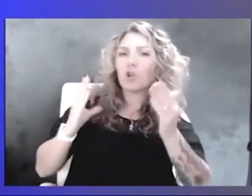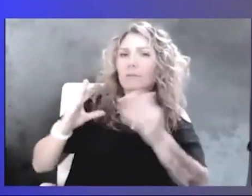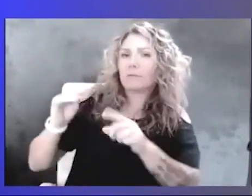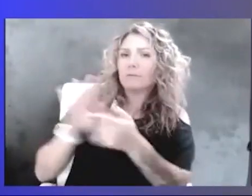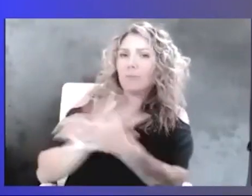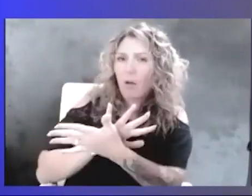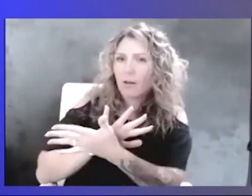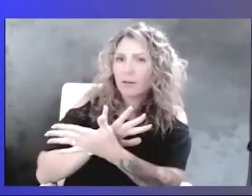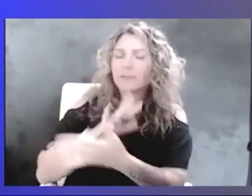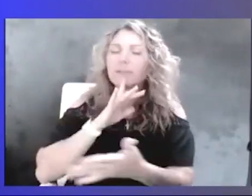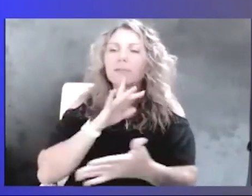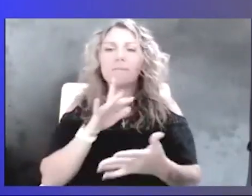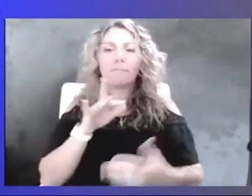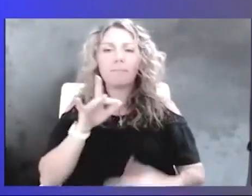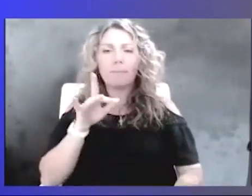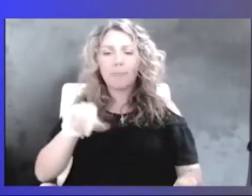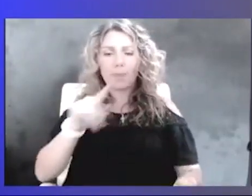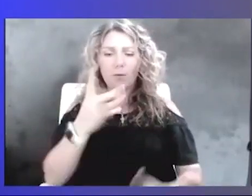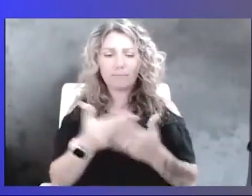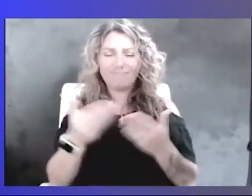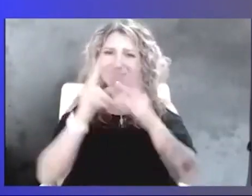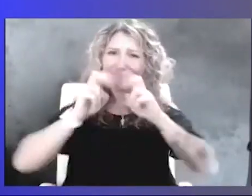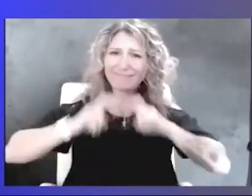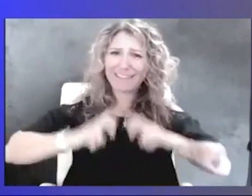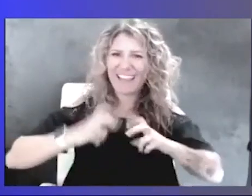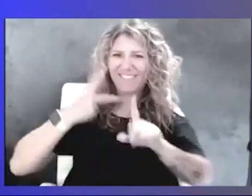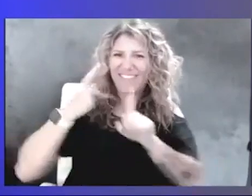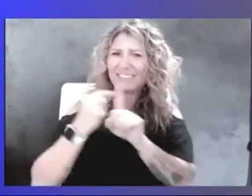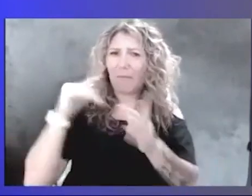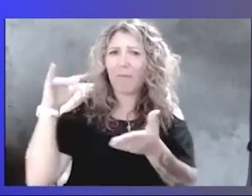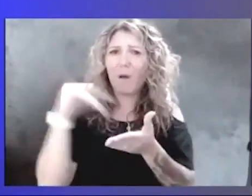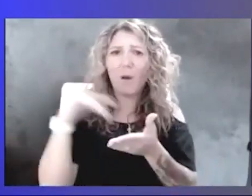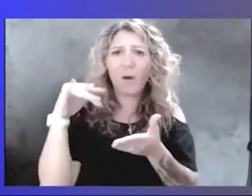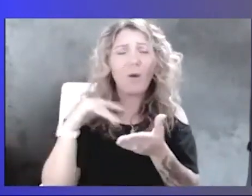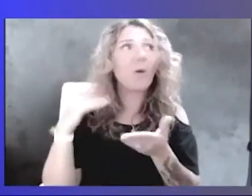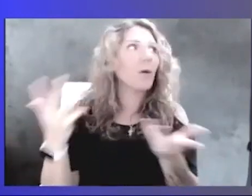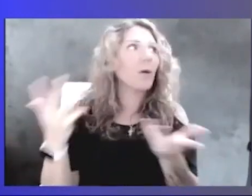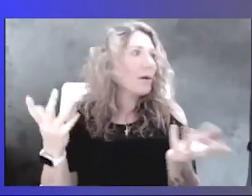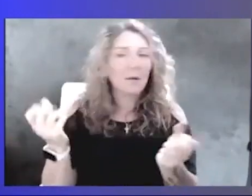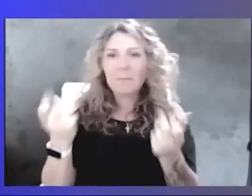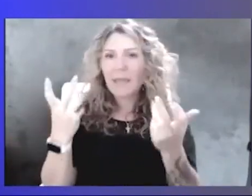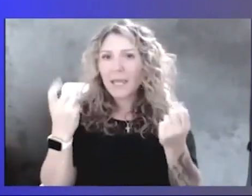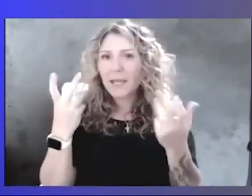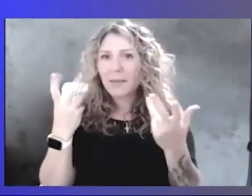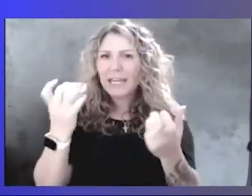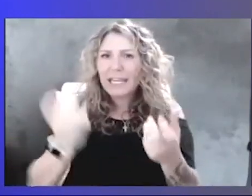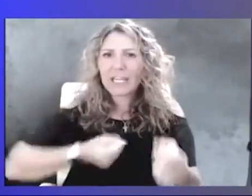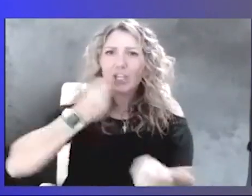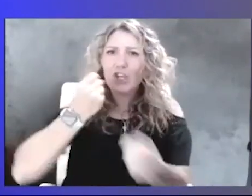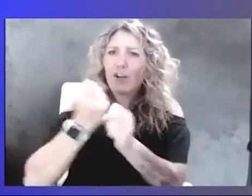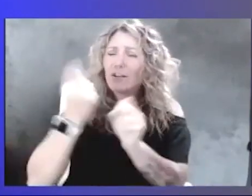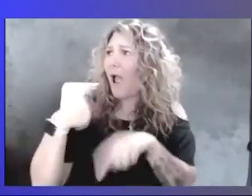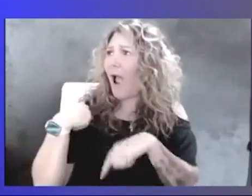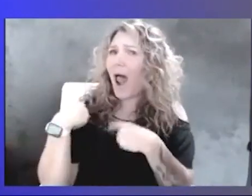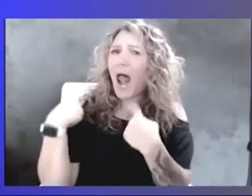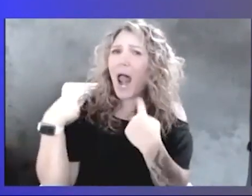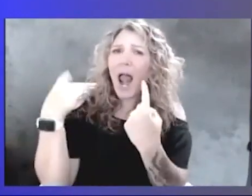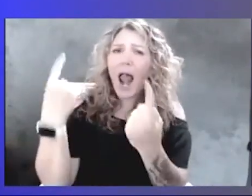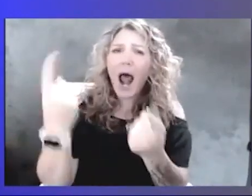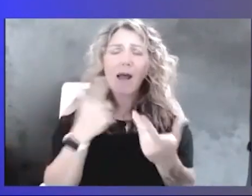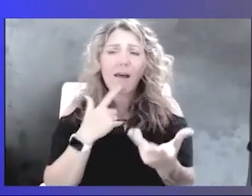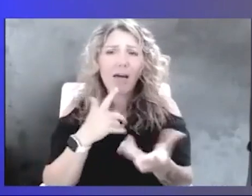these things have been looked at. Vaccines have been studied for many years. We've had them around for a very long time, and I think